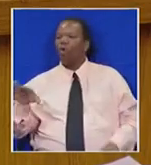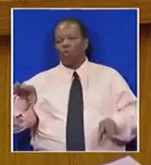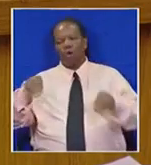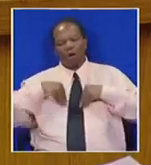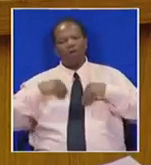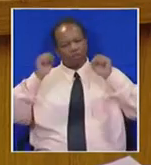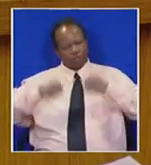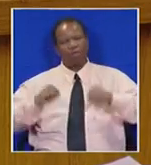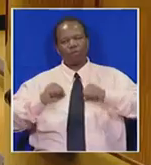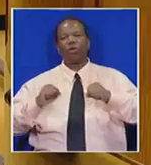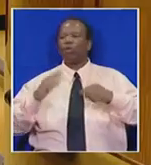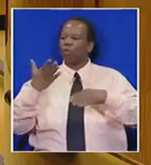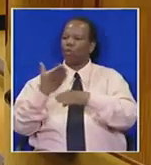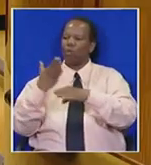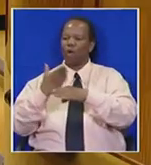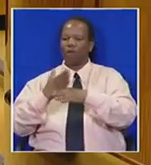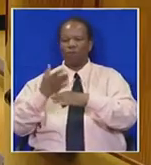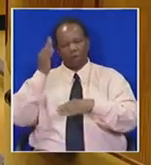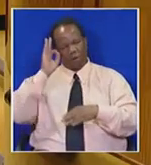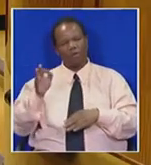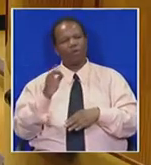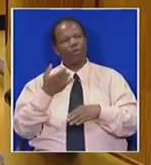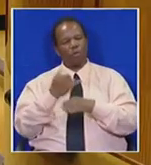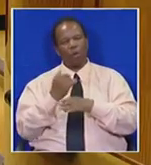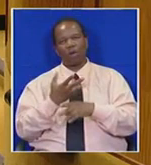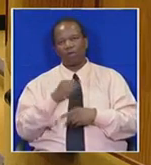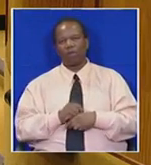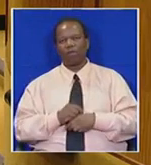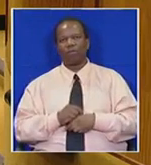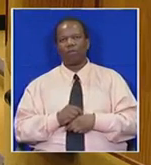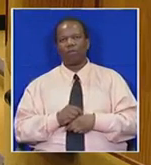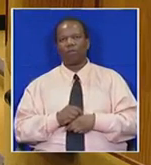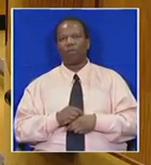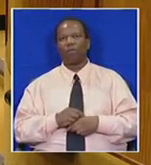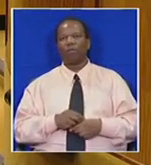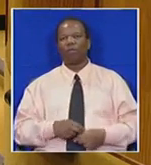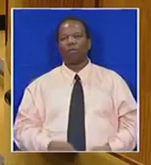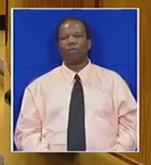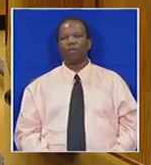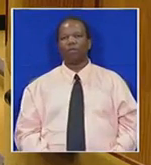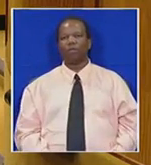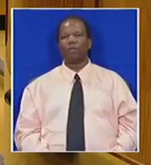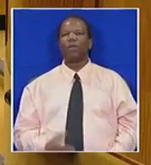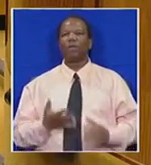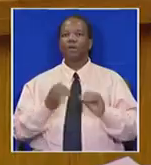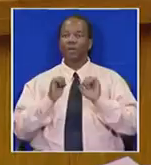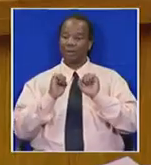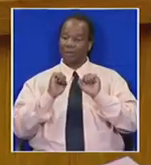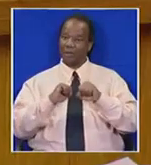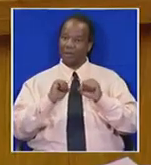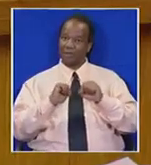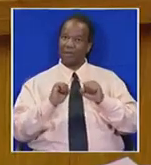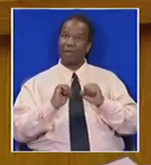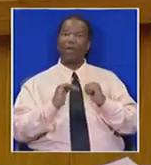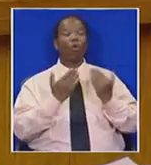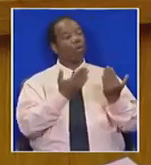Jackson, siyavuma. Anginizwa siyavuma. Ngiyabonga. And